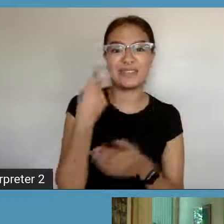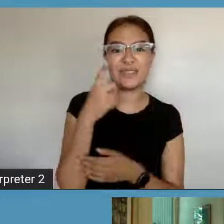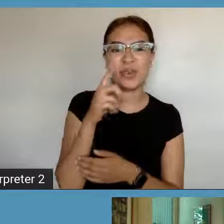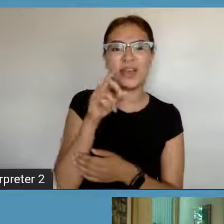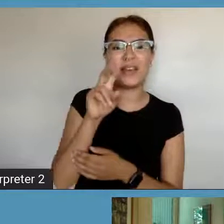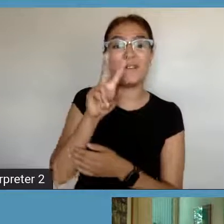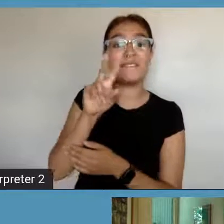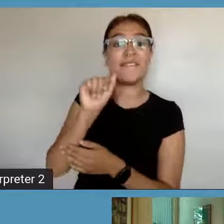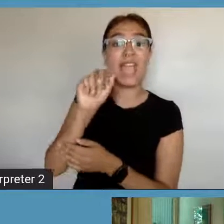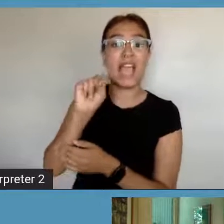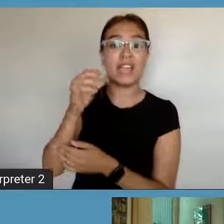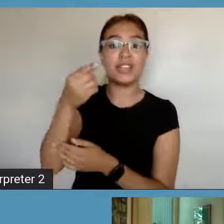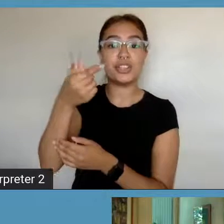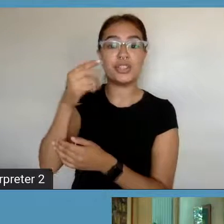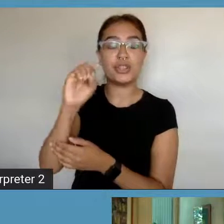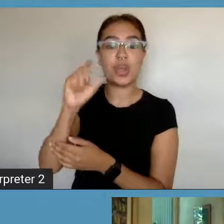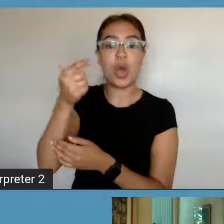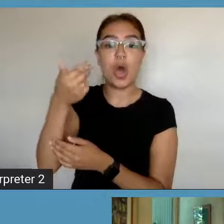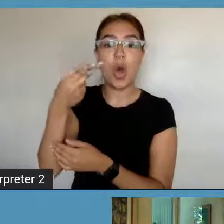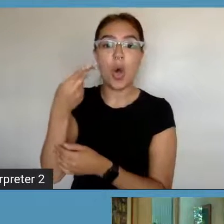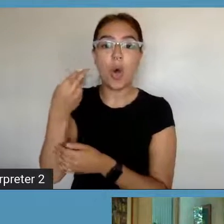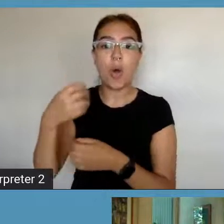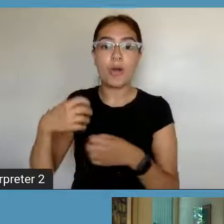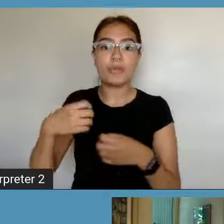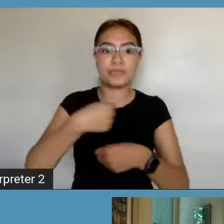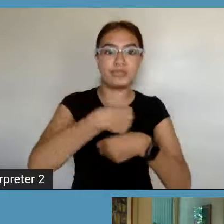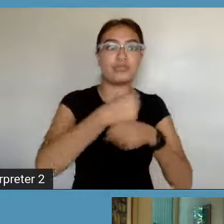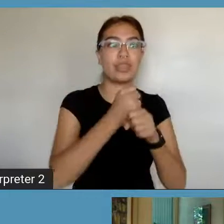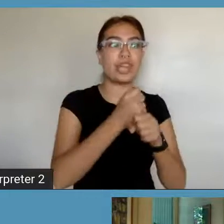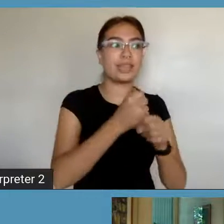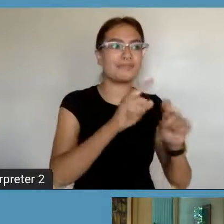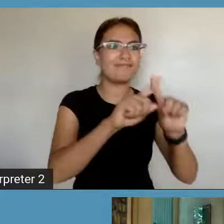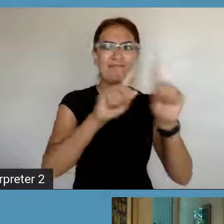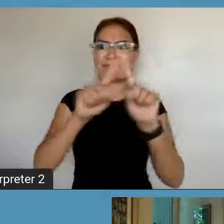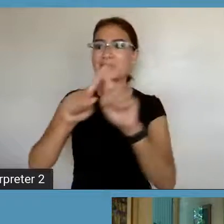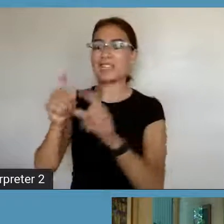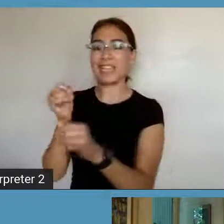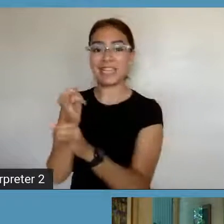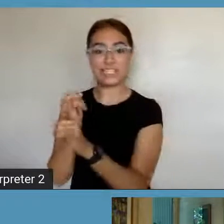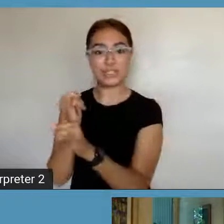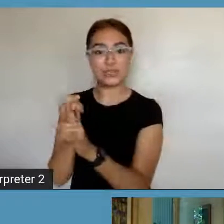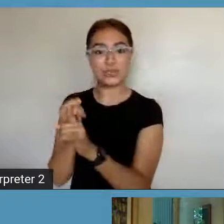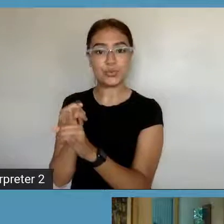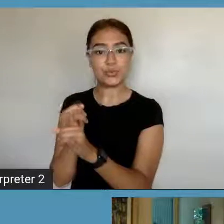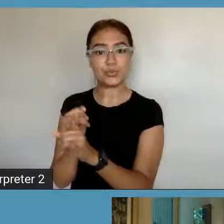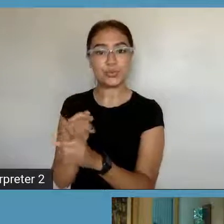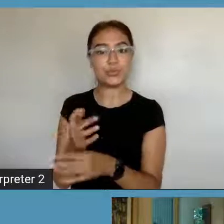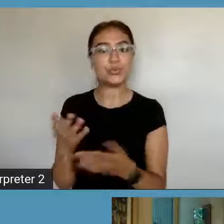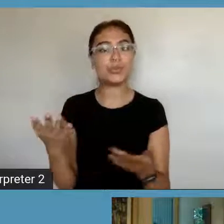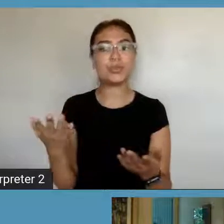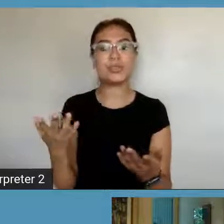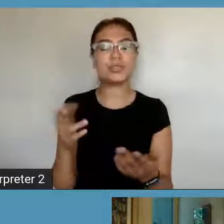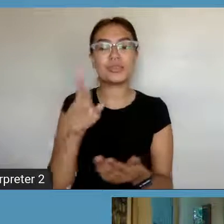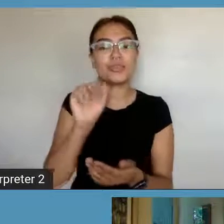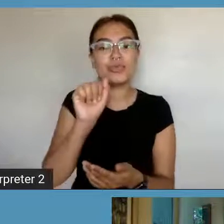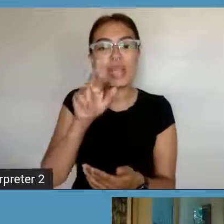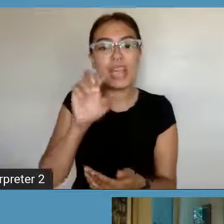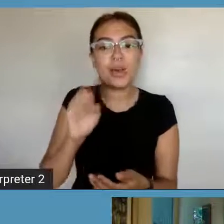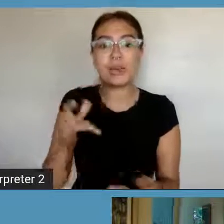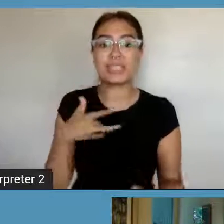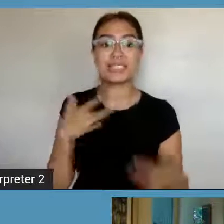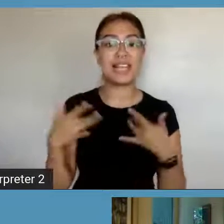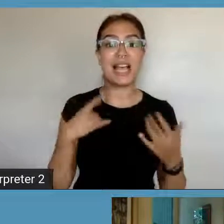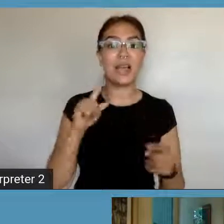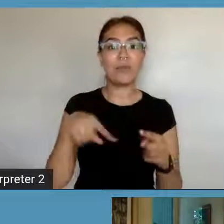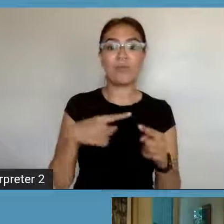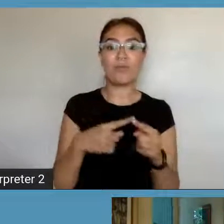been curated across 17 different institutions. I mean, that's so rare. I mean, we are so excited when a collection